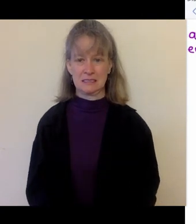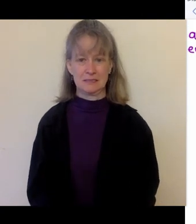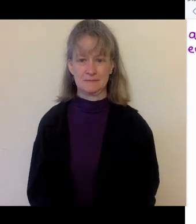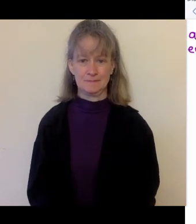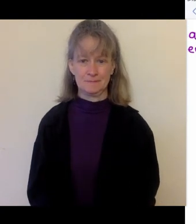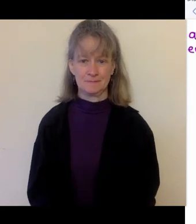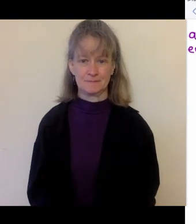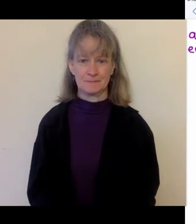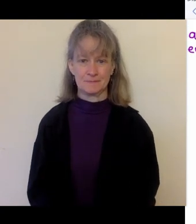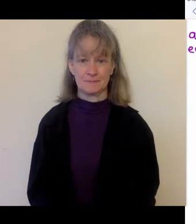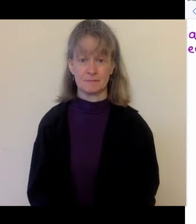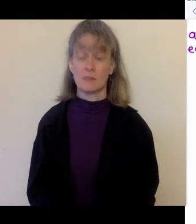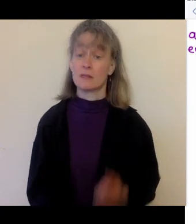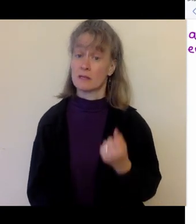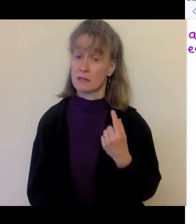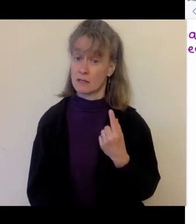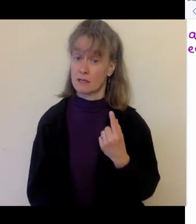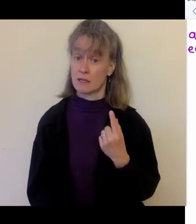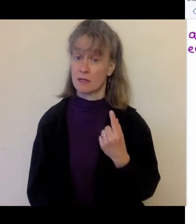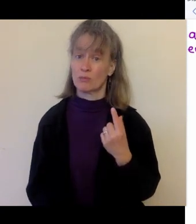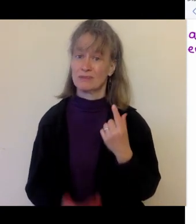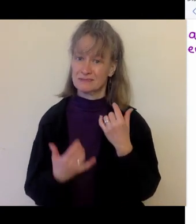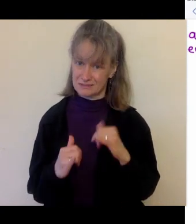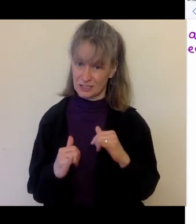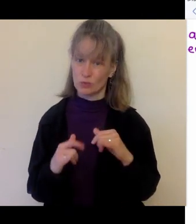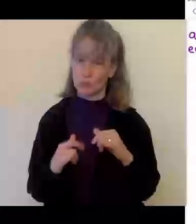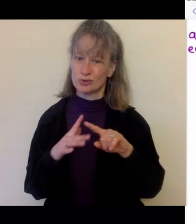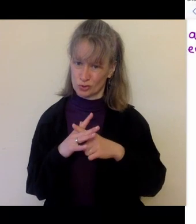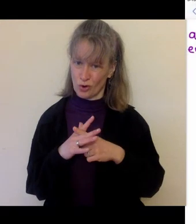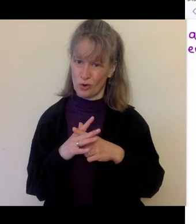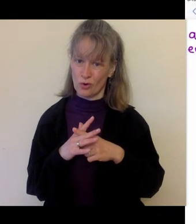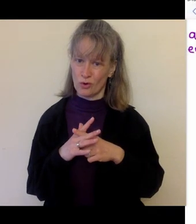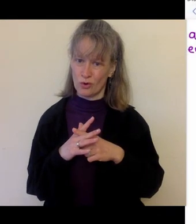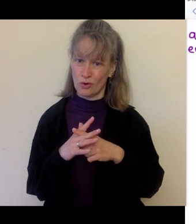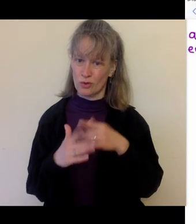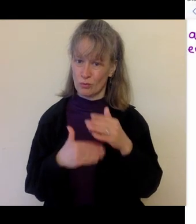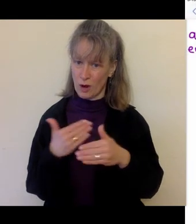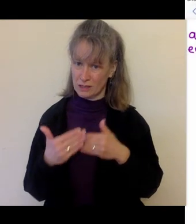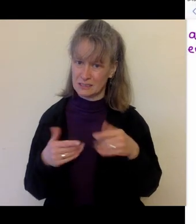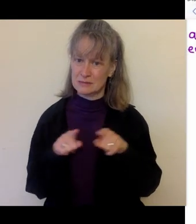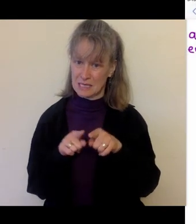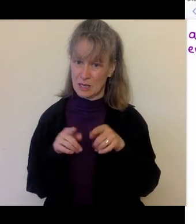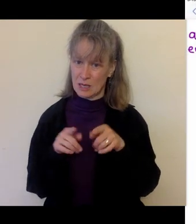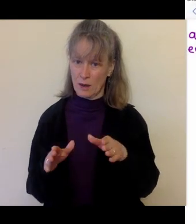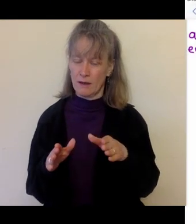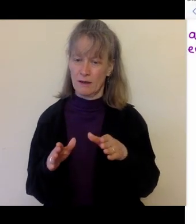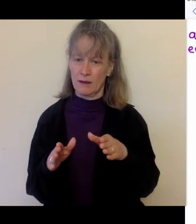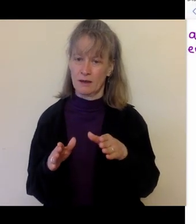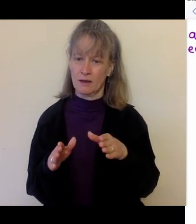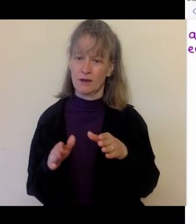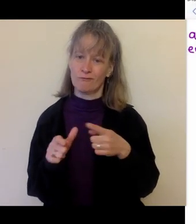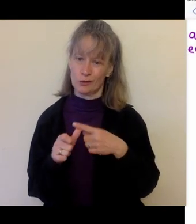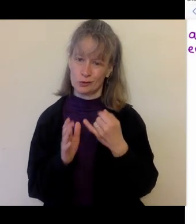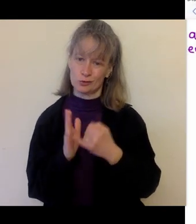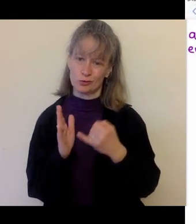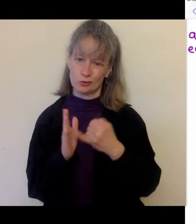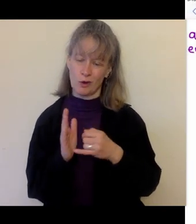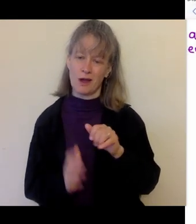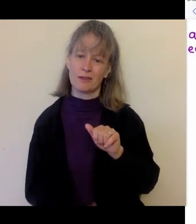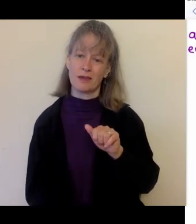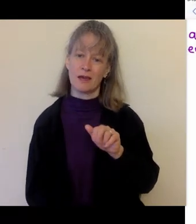But our problem is still going to start the same way. We are going to start by drawing our